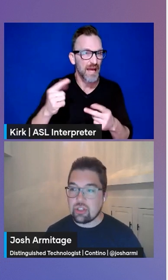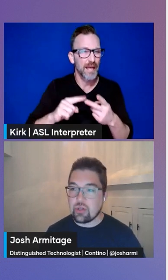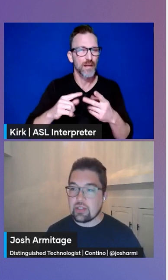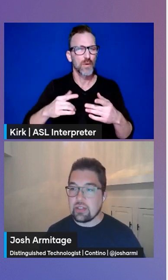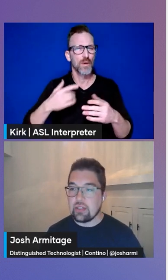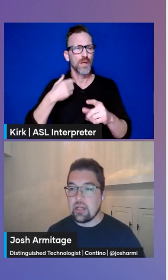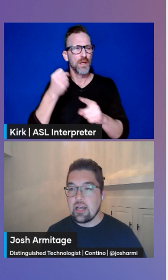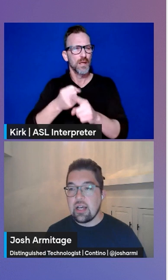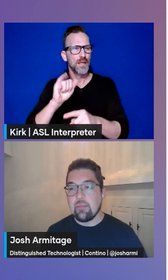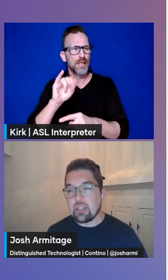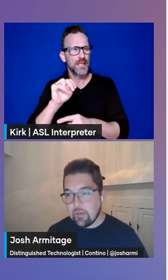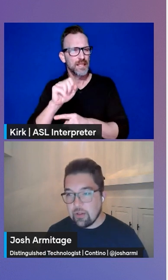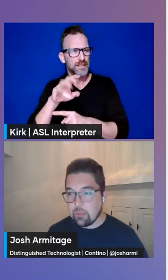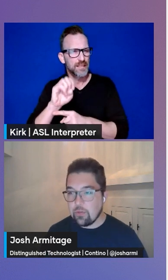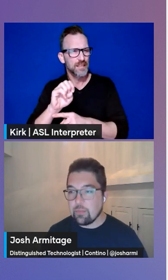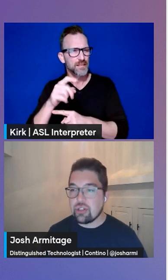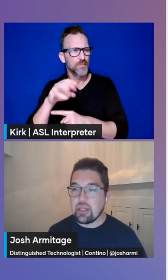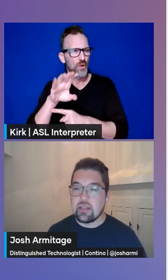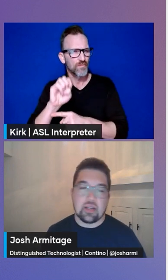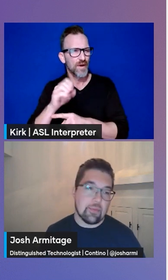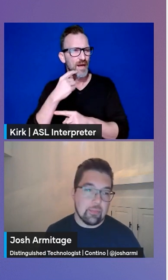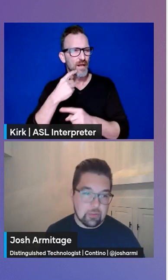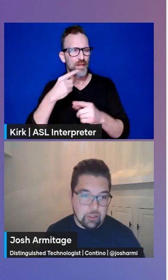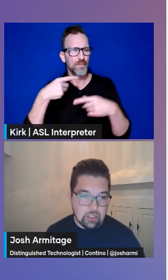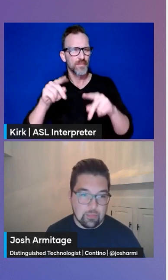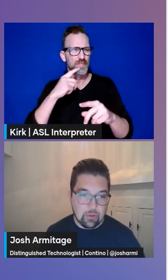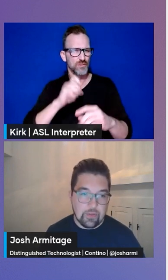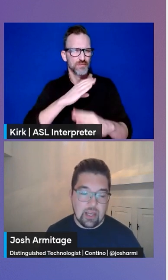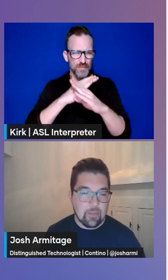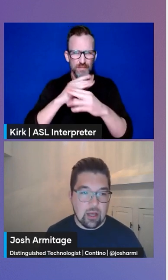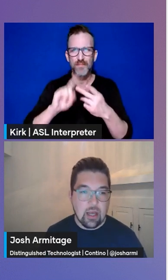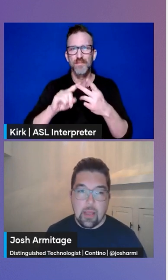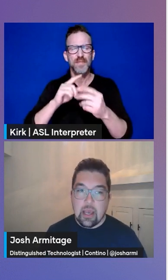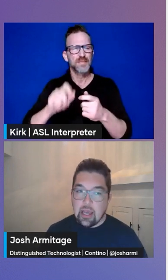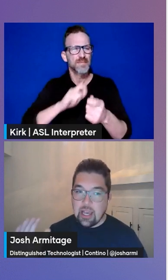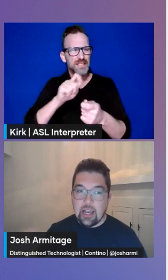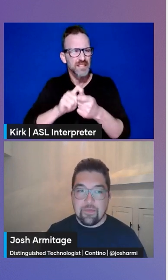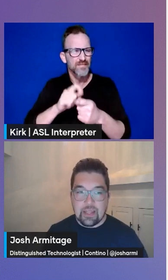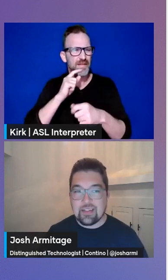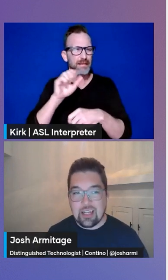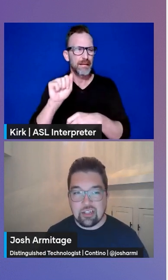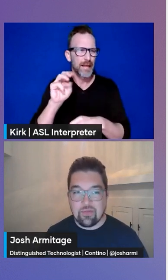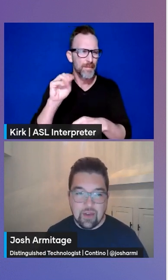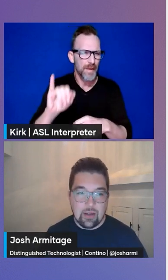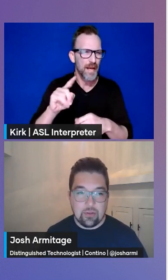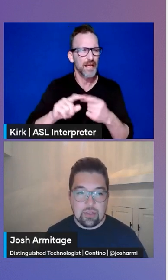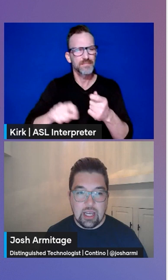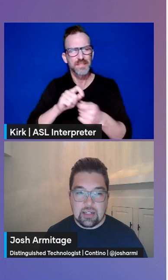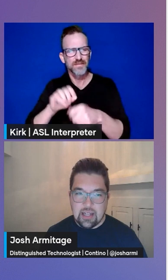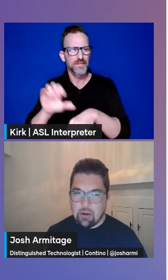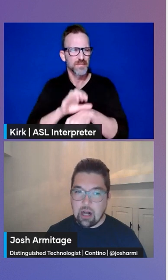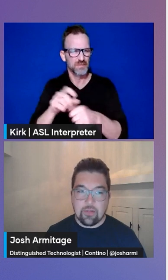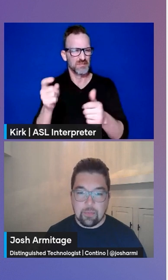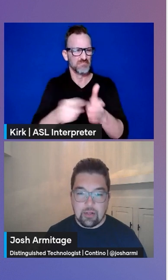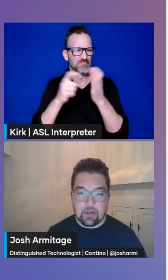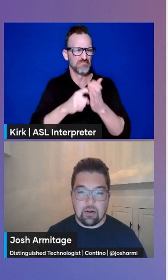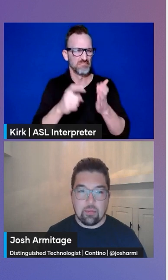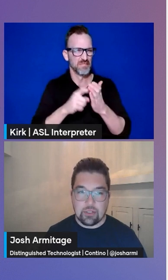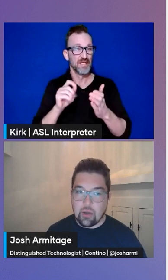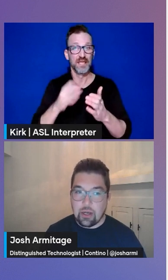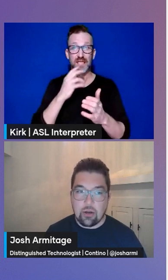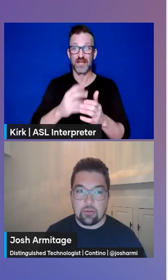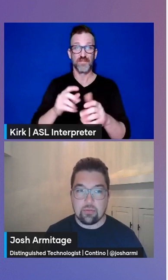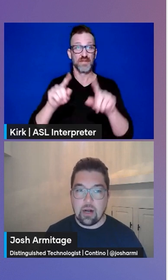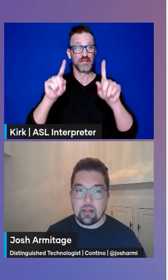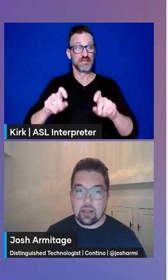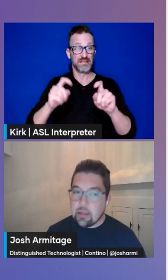be restricted. It must be of an approved machine type, and it must be using approved AMI. If this test fails, it's now harder for me to figure out what's